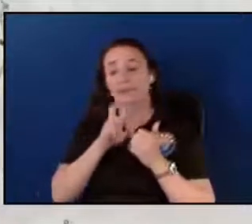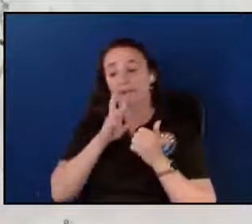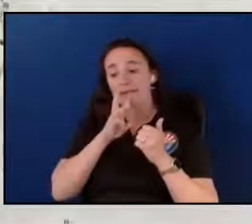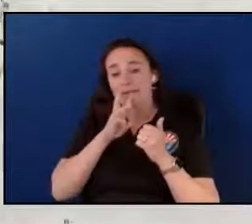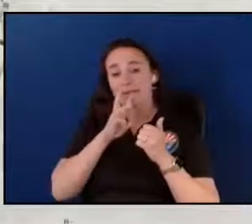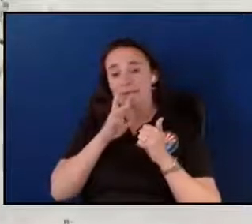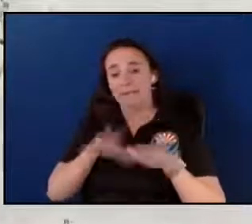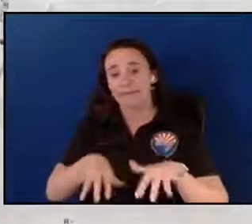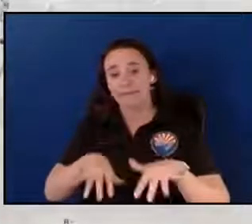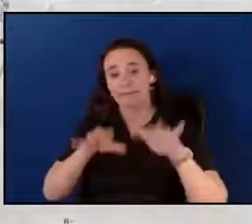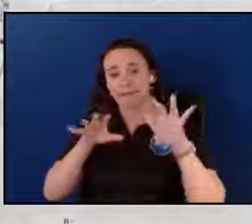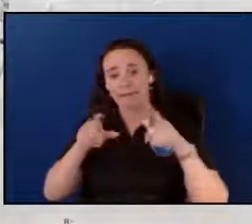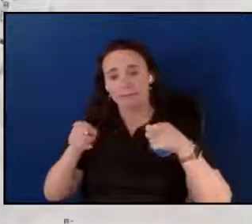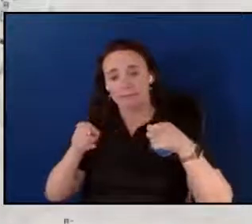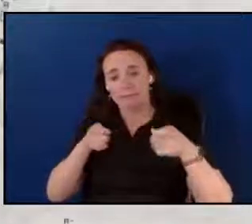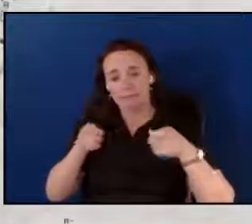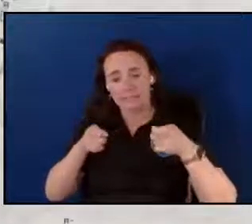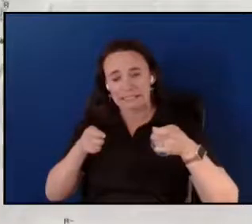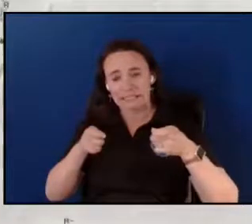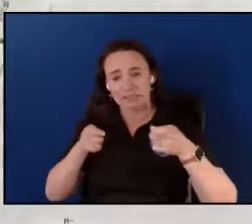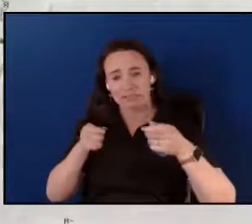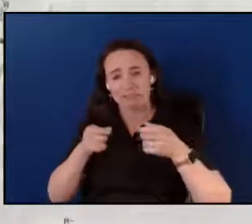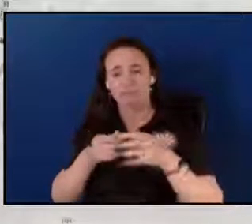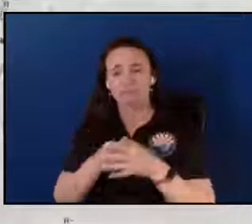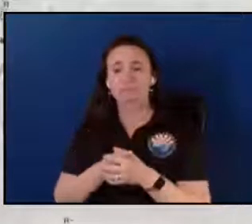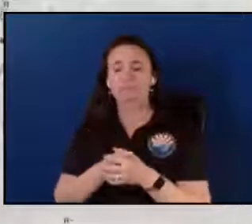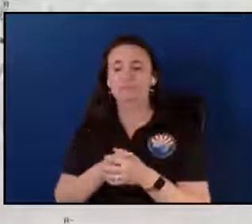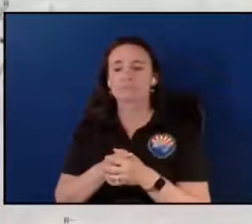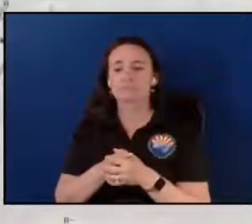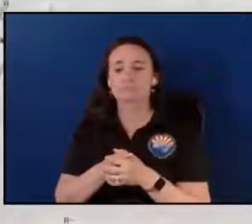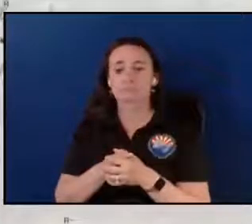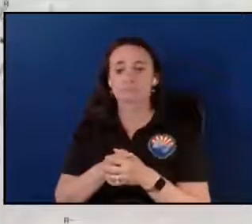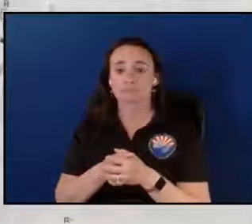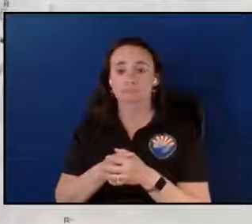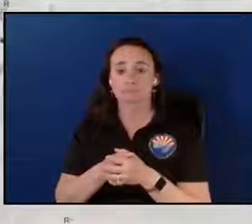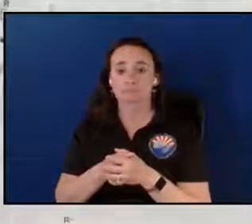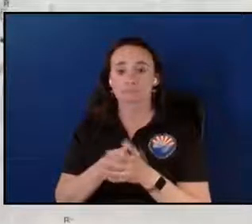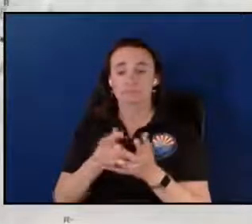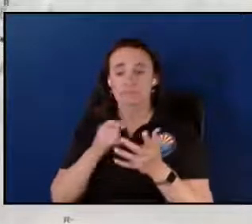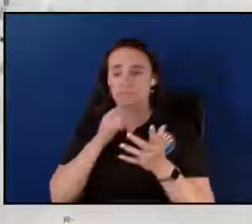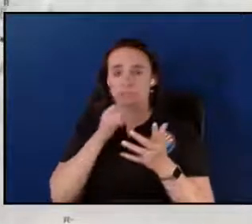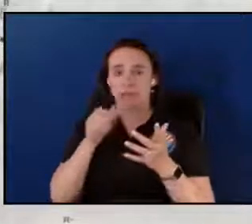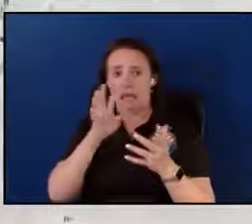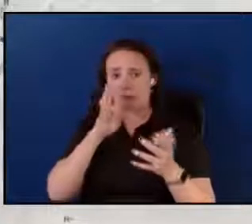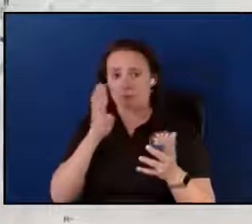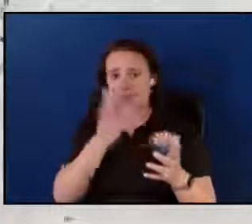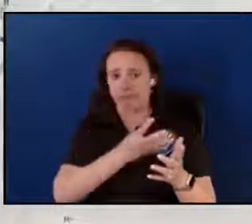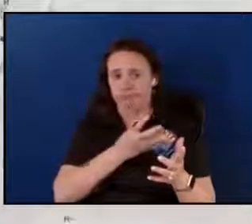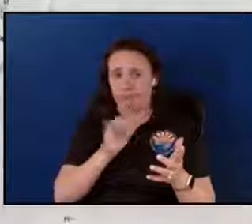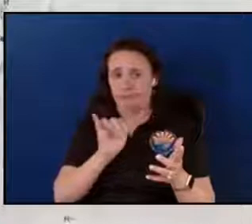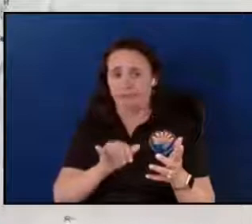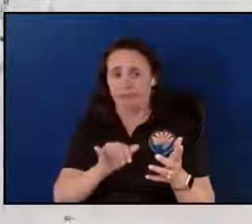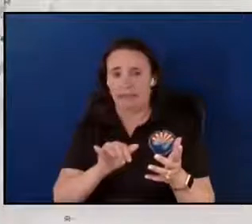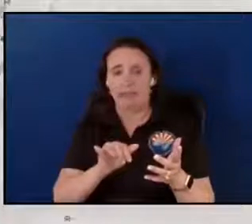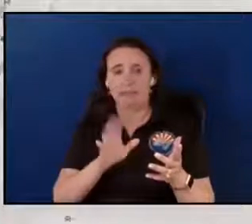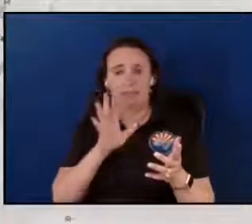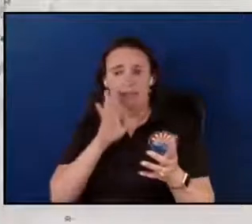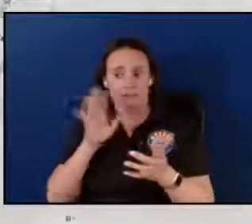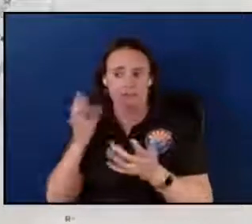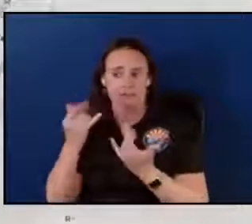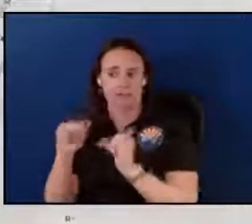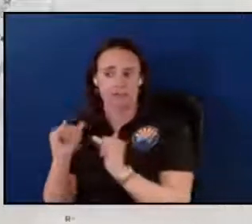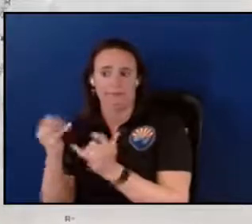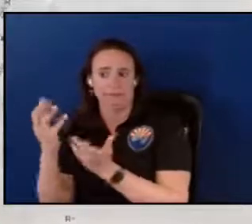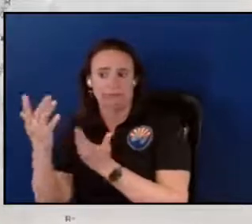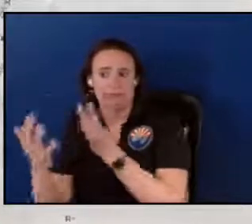So just for your information, that has not been swept under the rug. I know we're still dealing with the fire. So after all